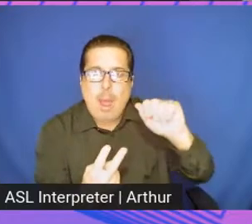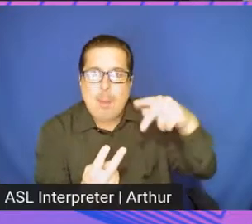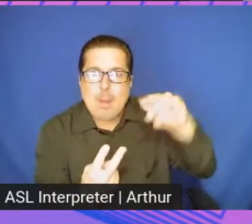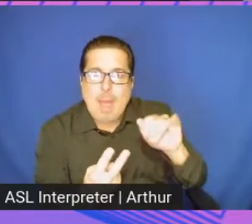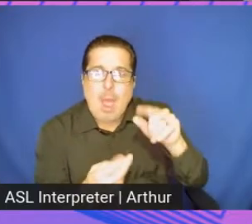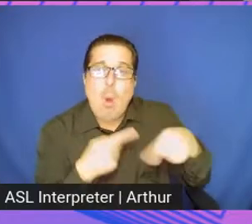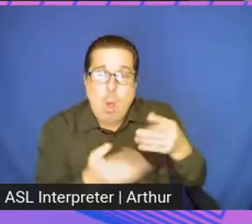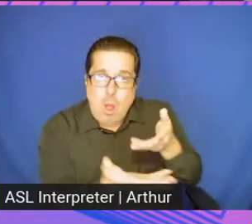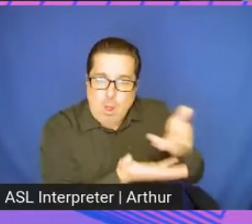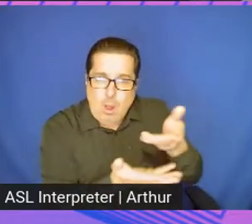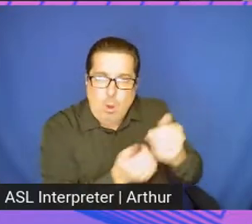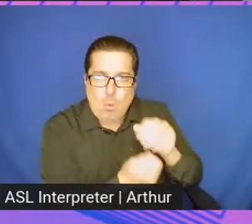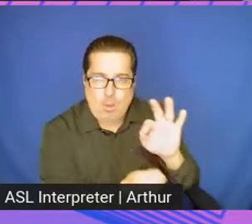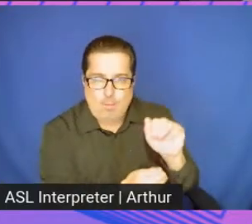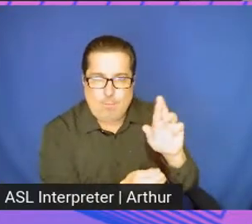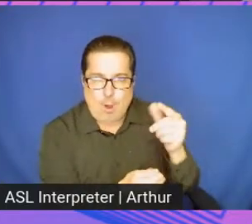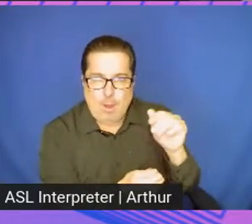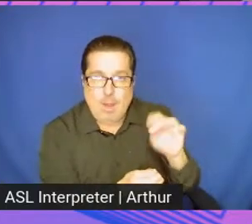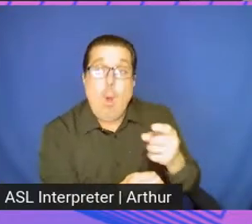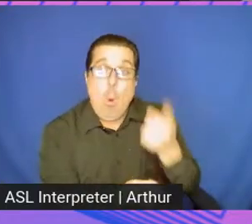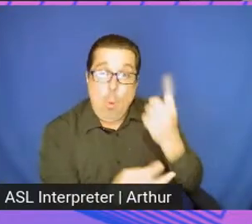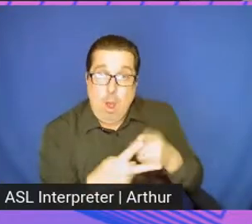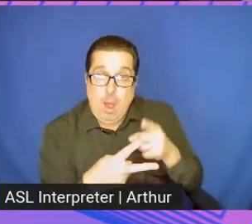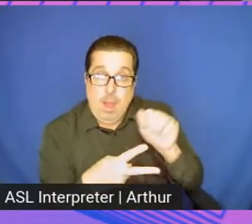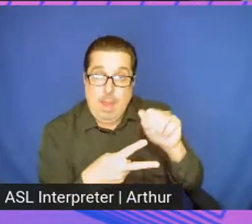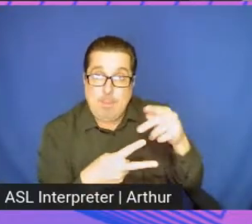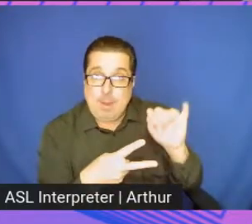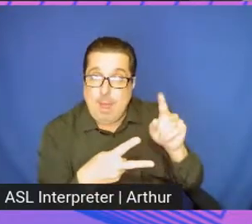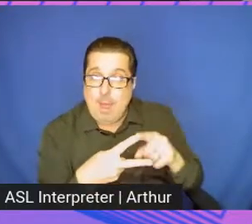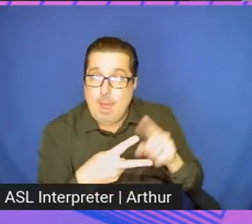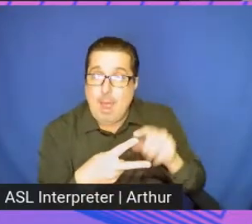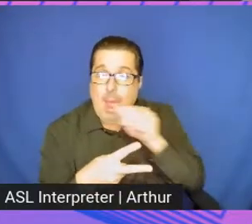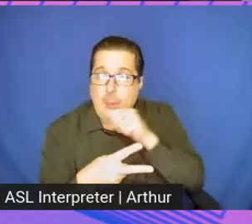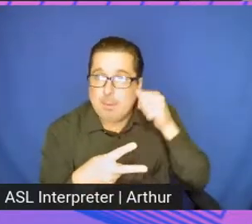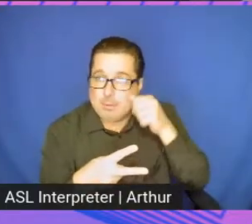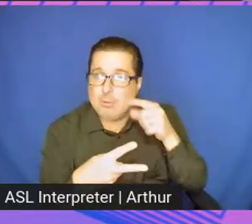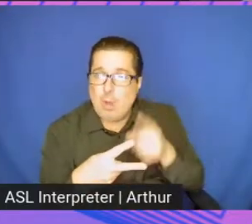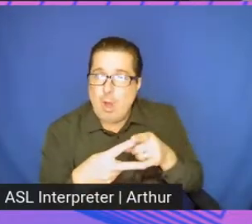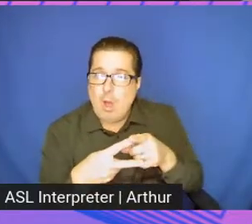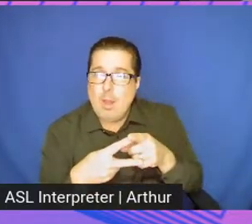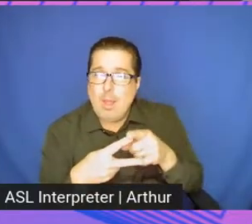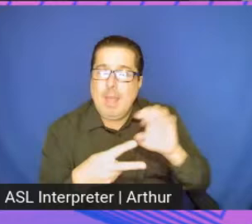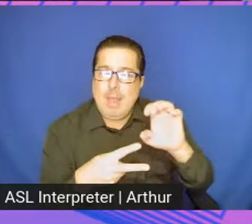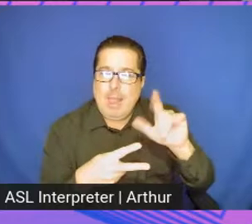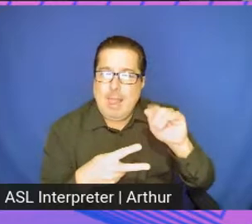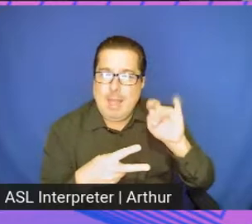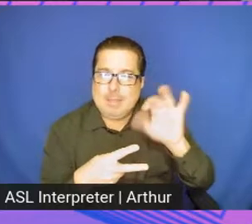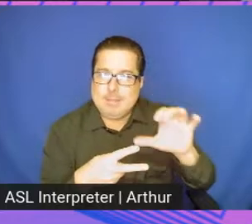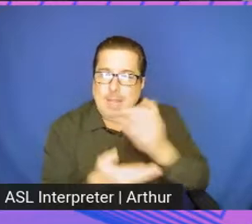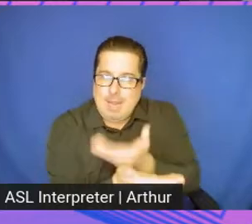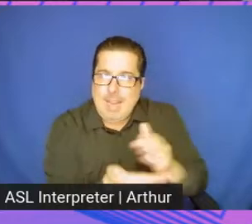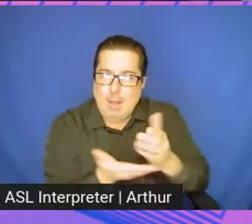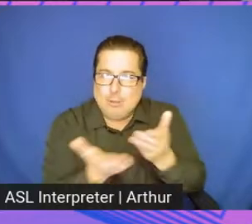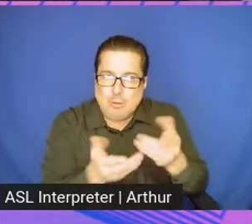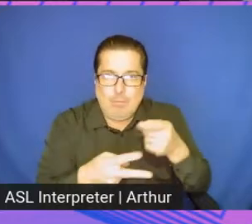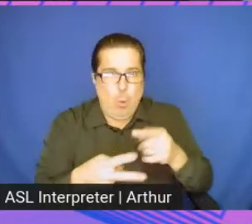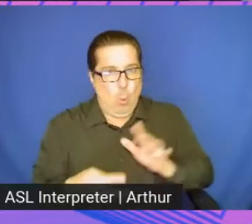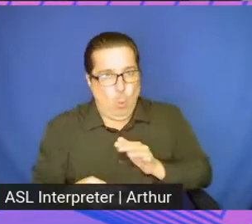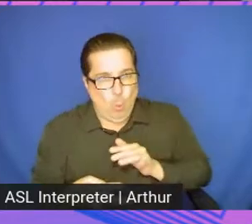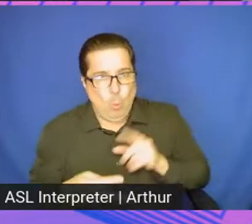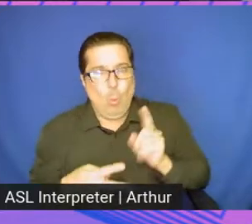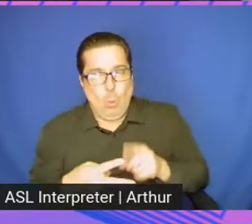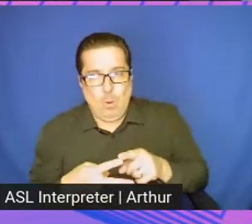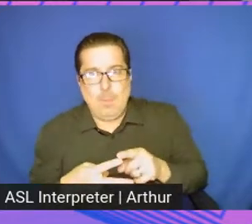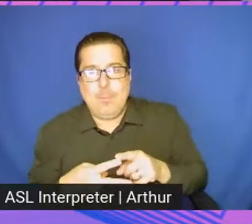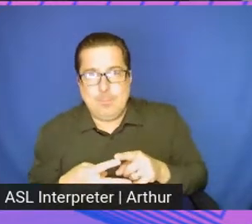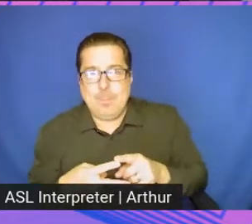Fargate. One API would be Amazon Elastic Container Service. This is the one that I like a lot because it's fully AWS managed. You don't